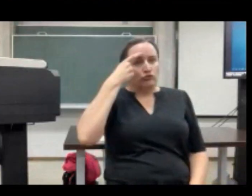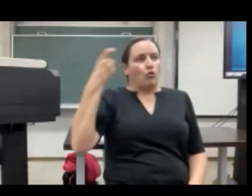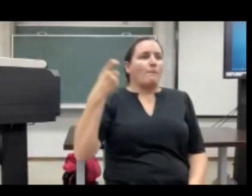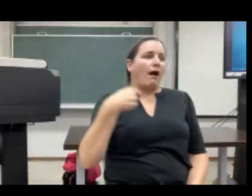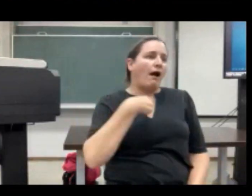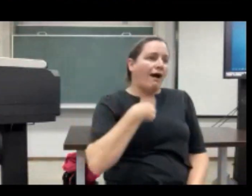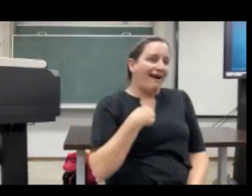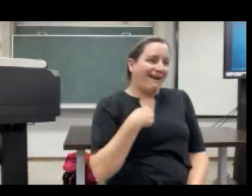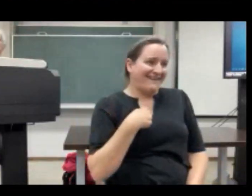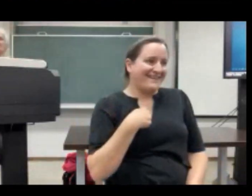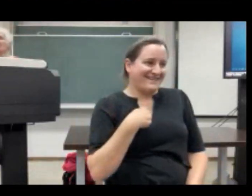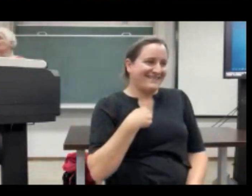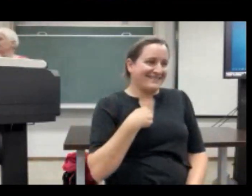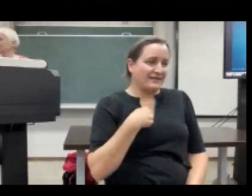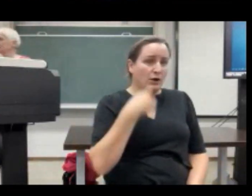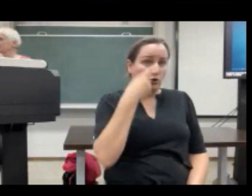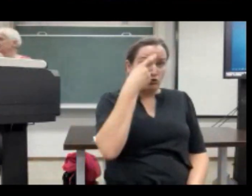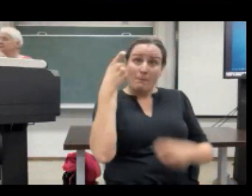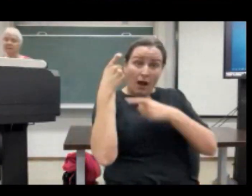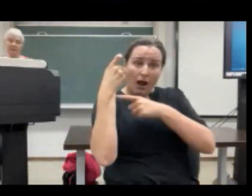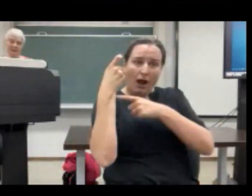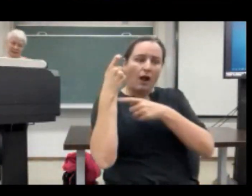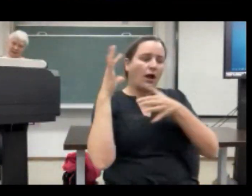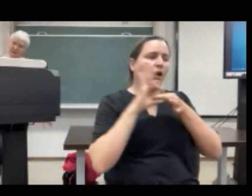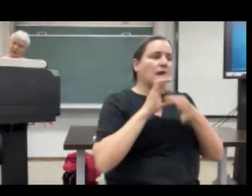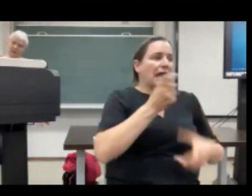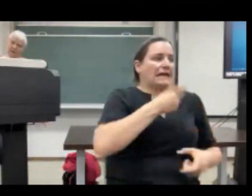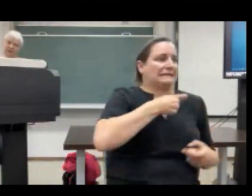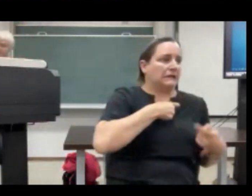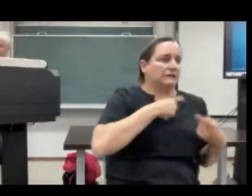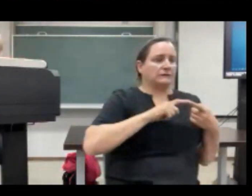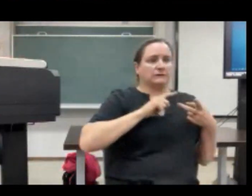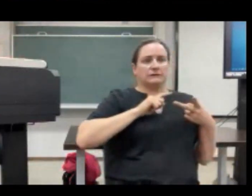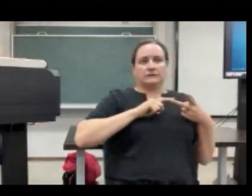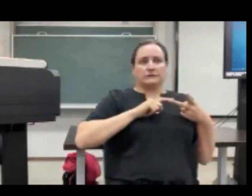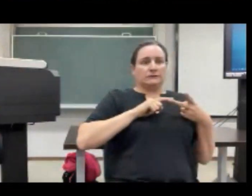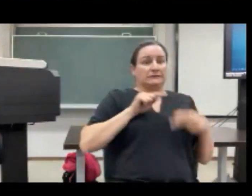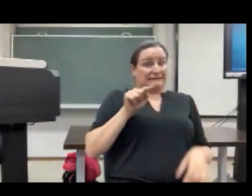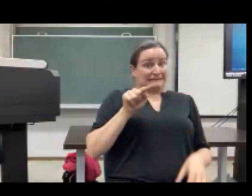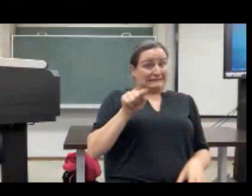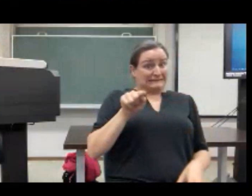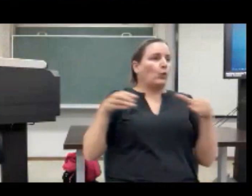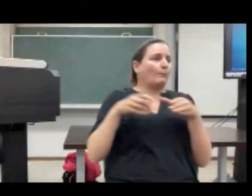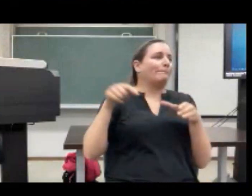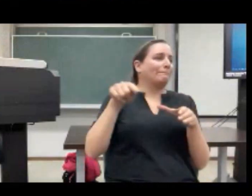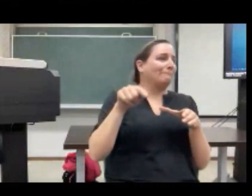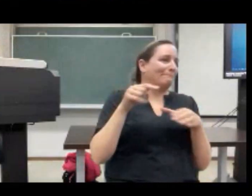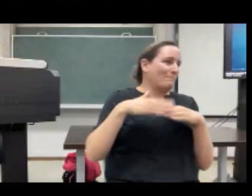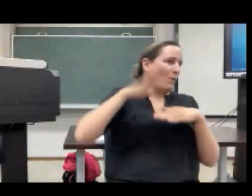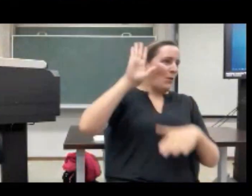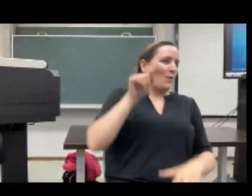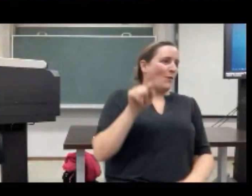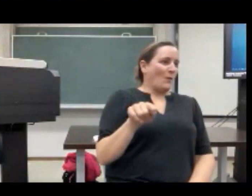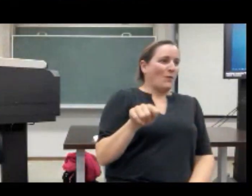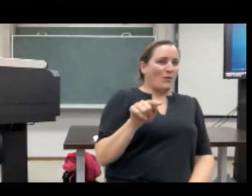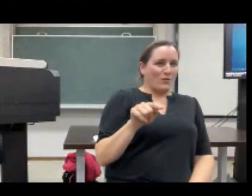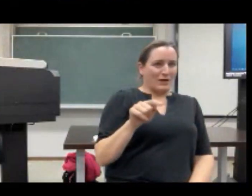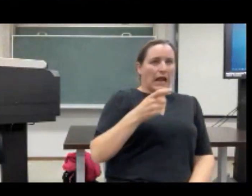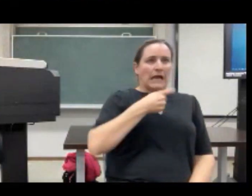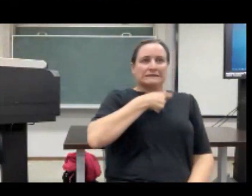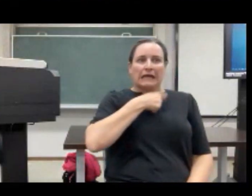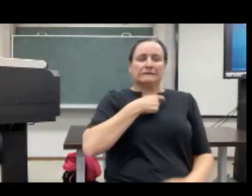And anxiety and depression is much higher in this group than in people